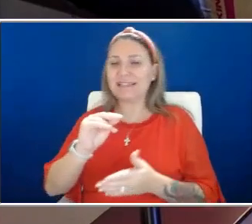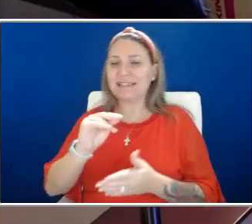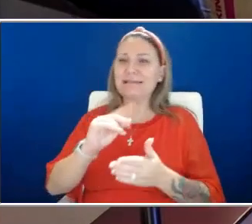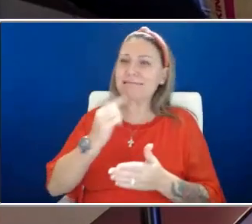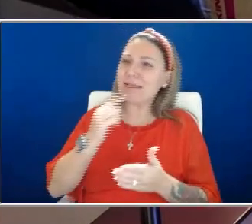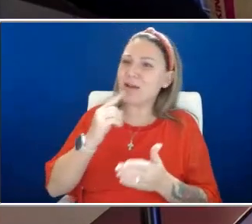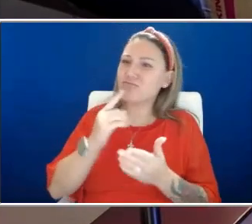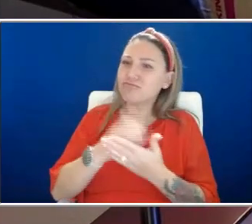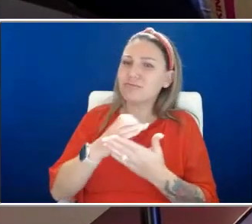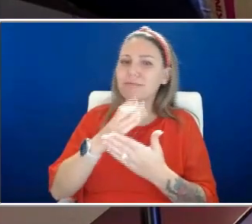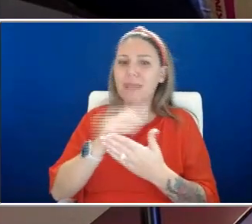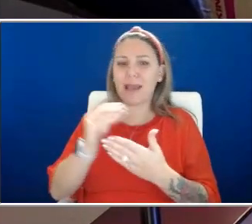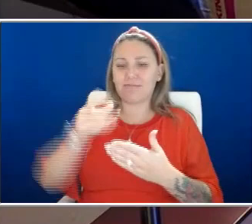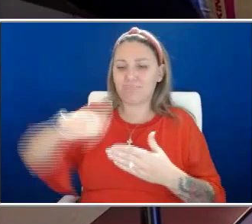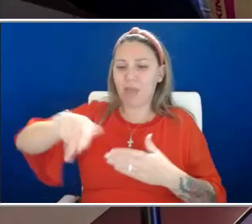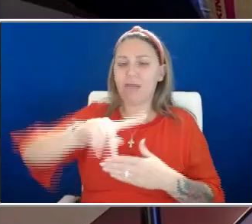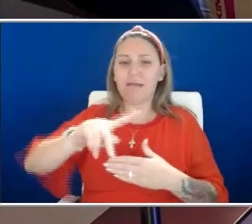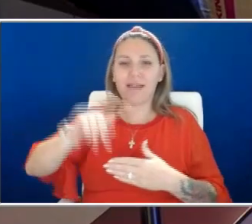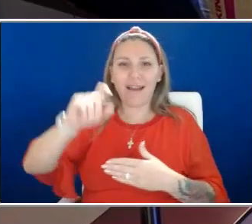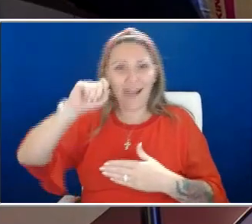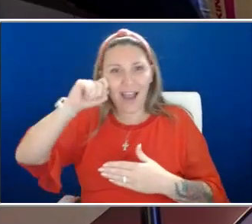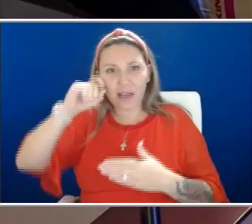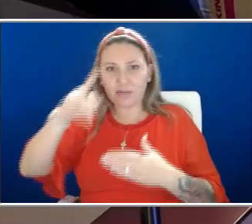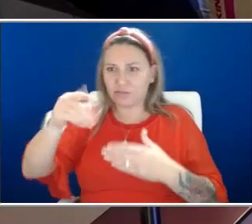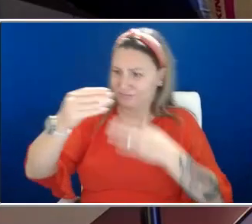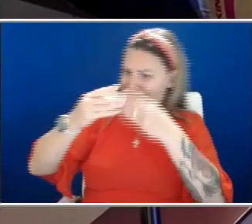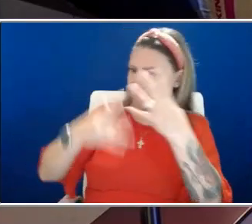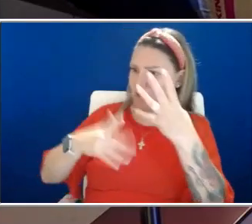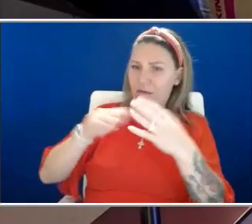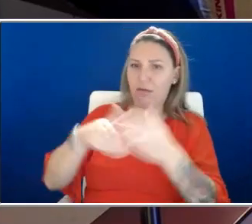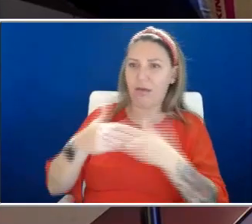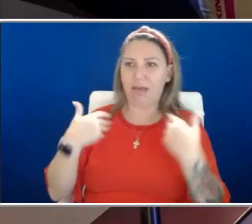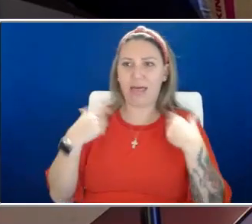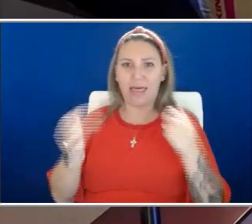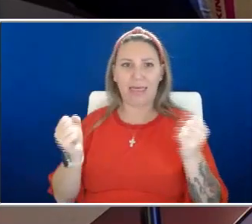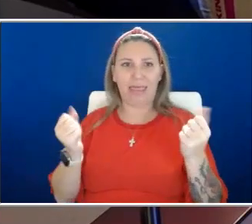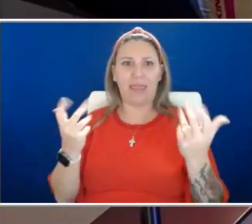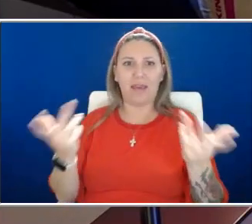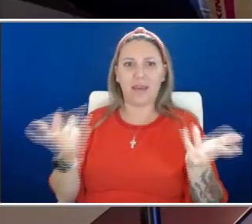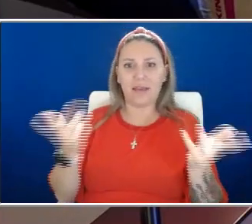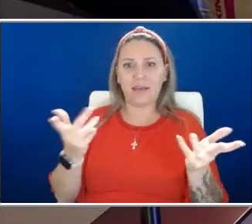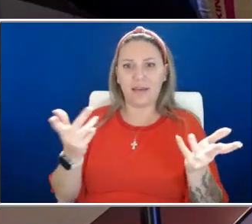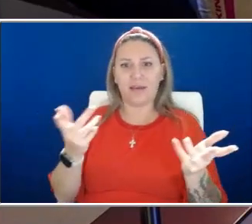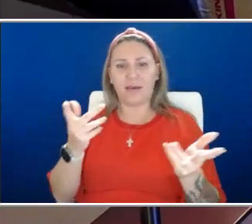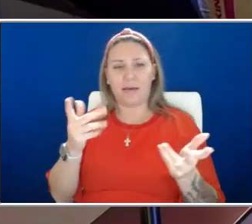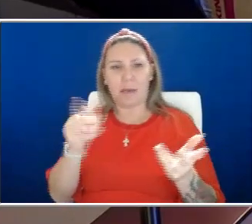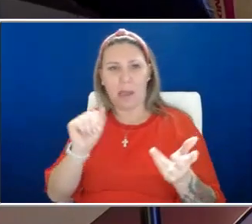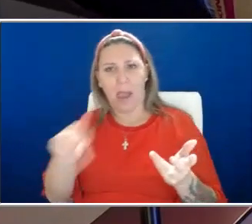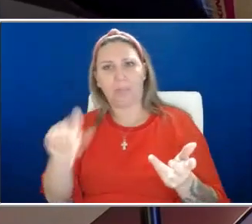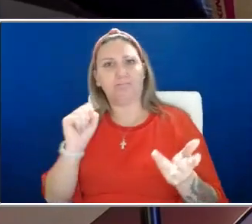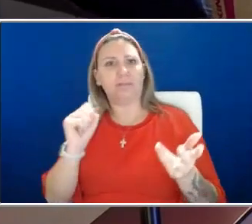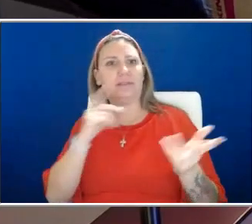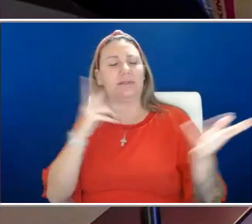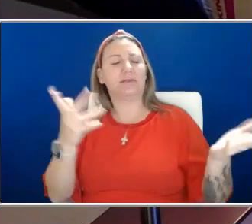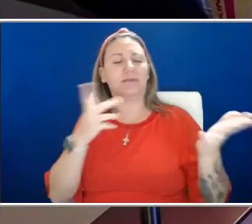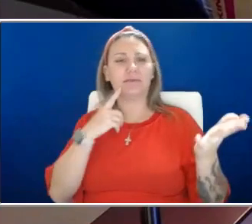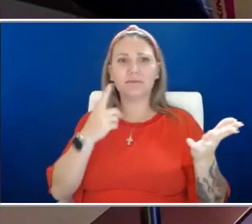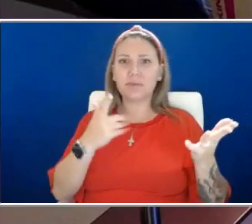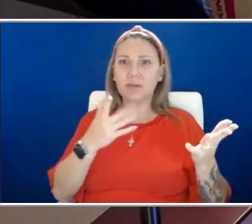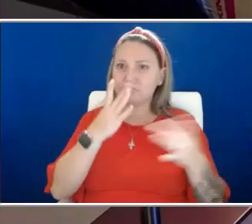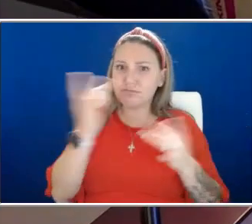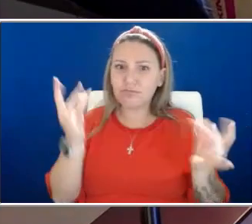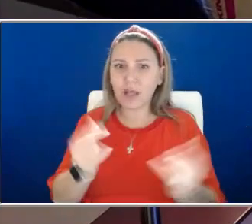make really good stuff. And you sent me like this big list of all these healthy apps. I was like, they don't sound healthy, but they really were. They're so great and delicious. Yeah, you can